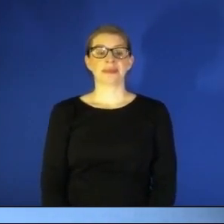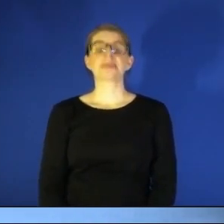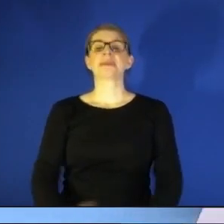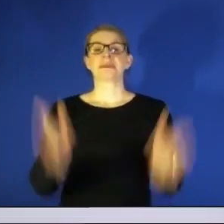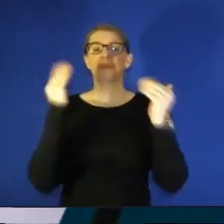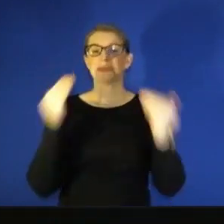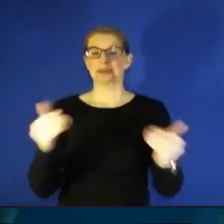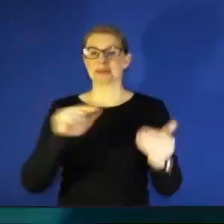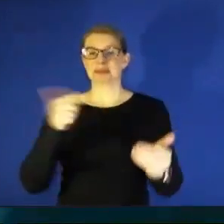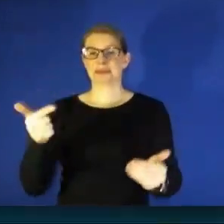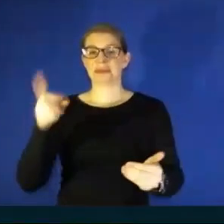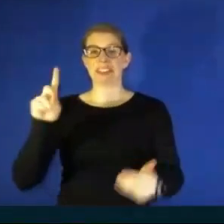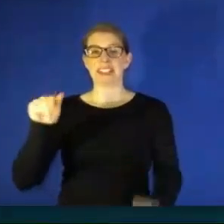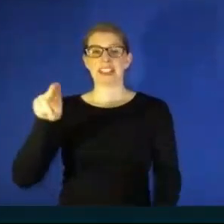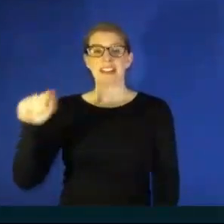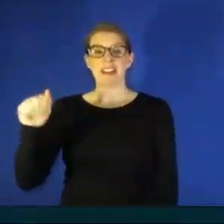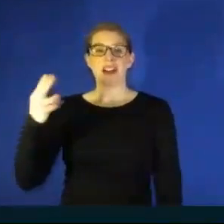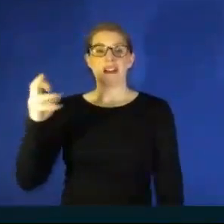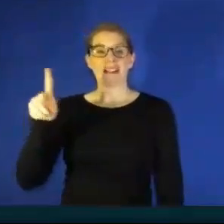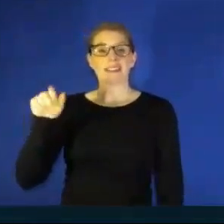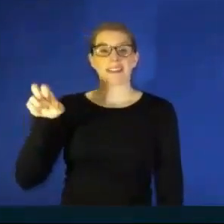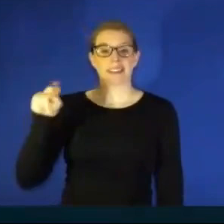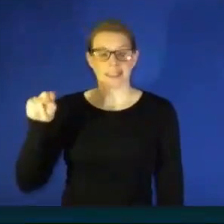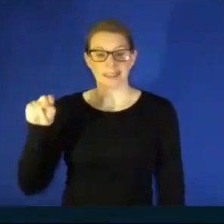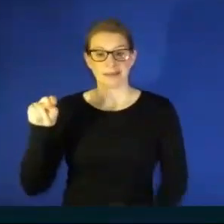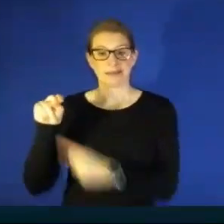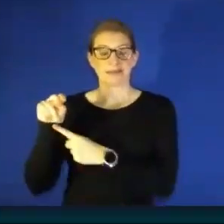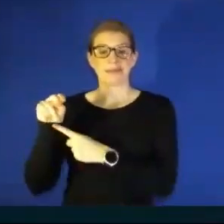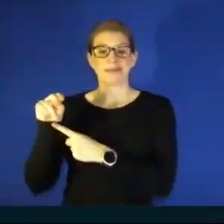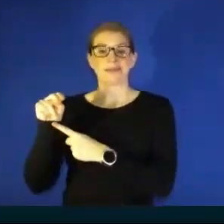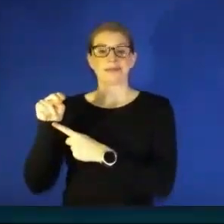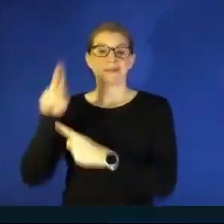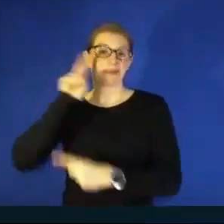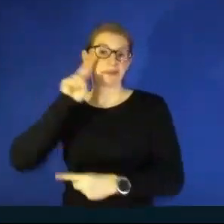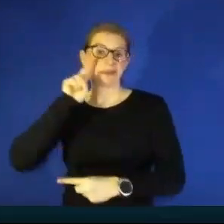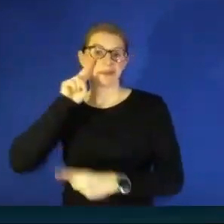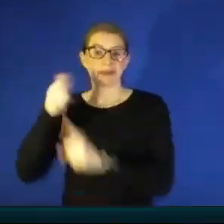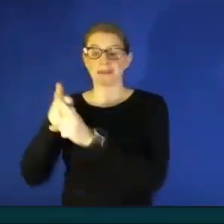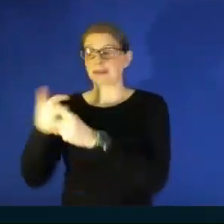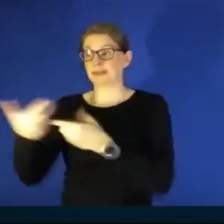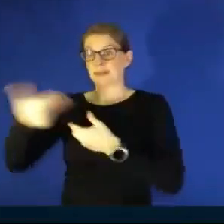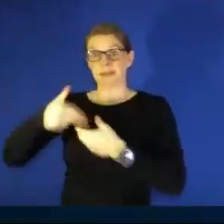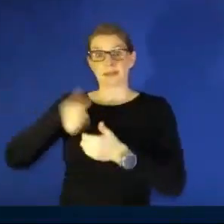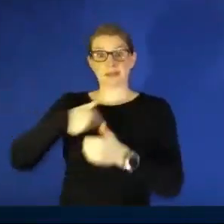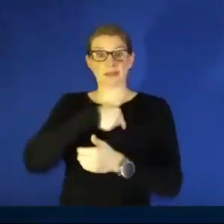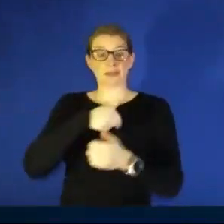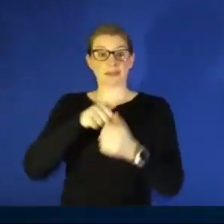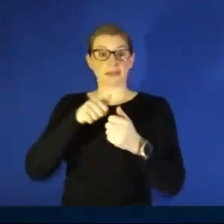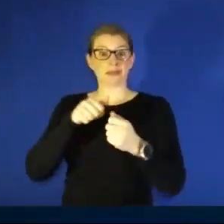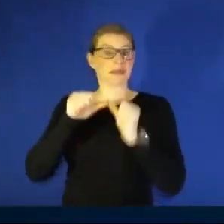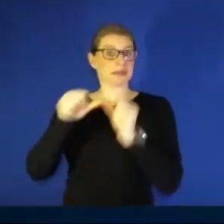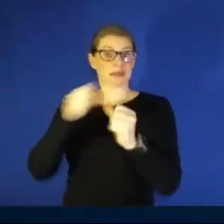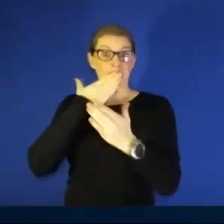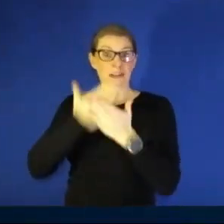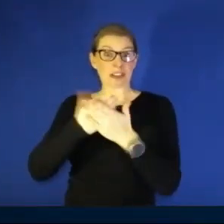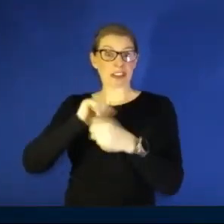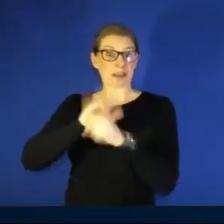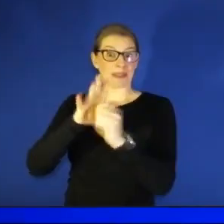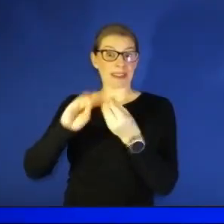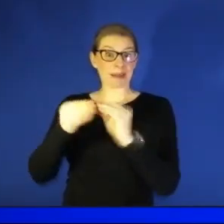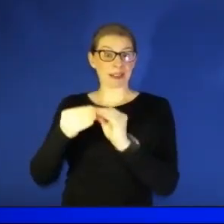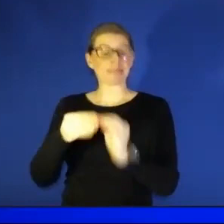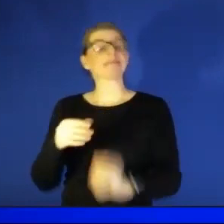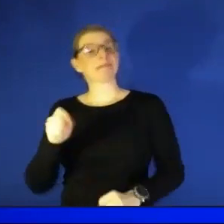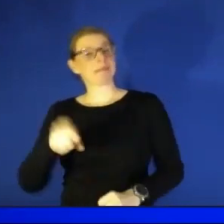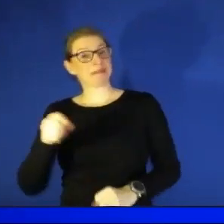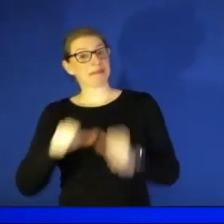Hawkinson, Medical Director of Infection Prevention and Control, joining us hopefully with some continued good numbers. Good morning to you. Yeah, continued good numbers. Not